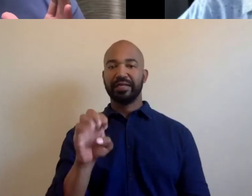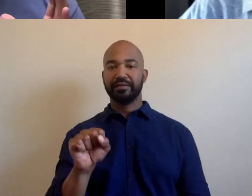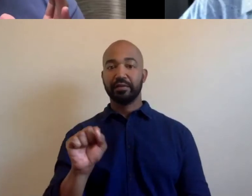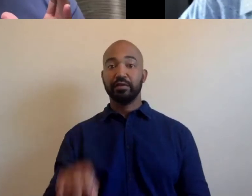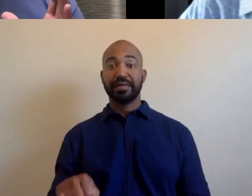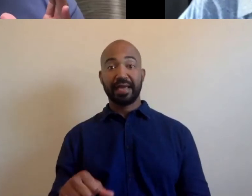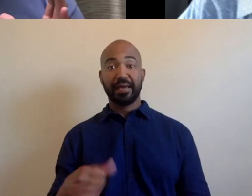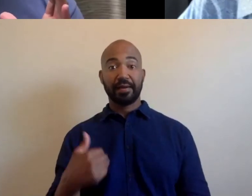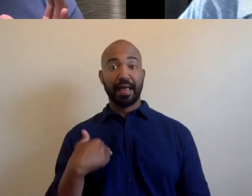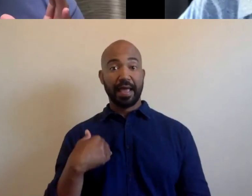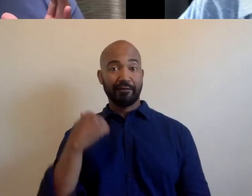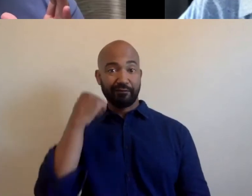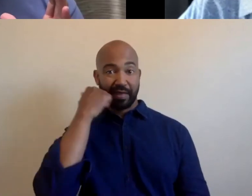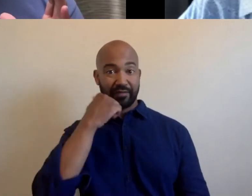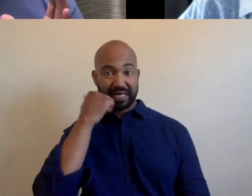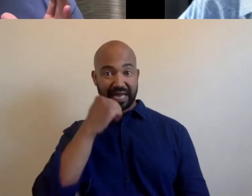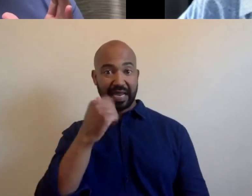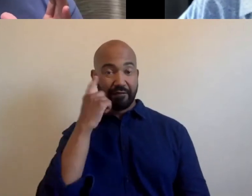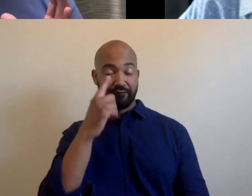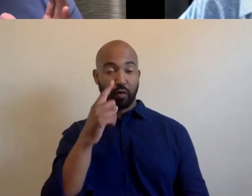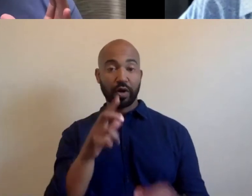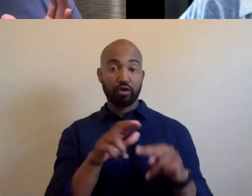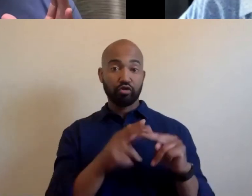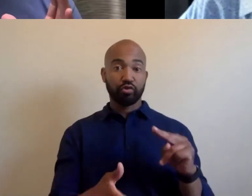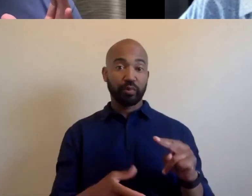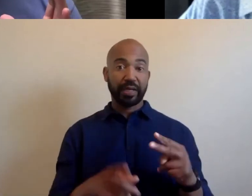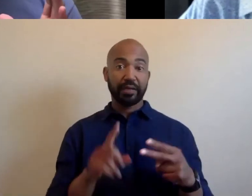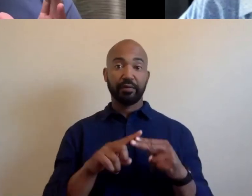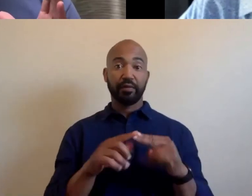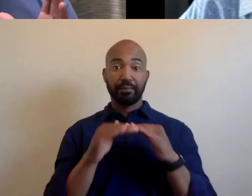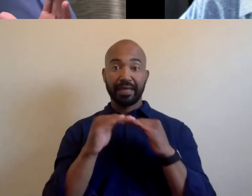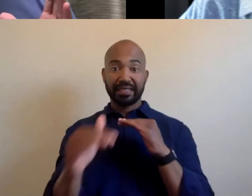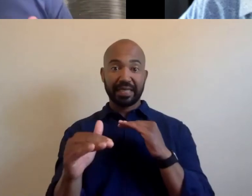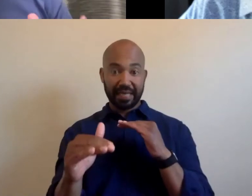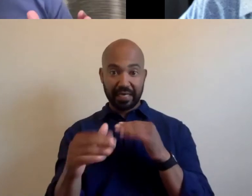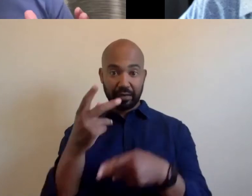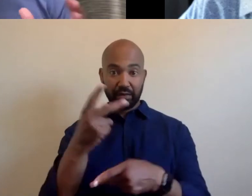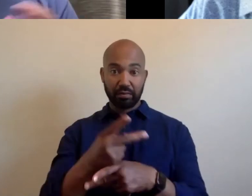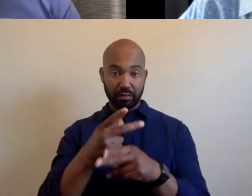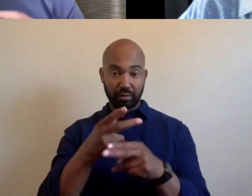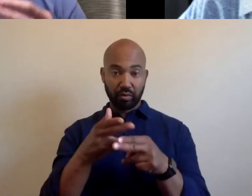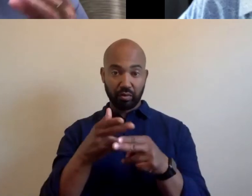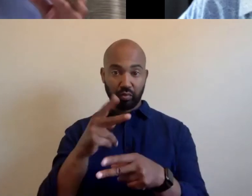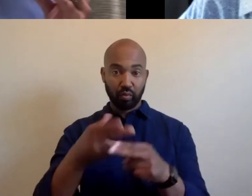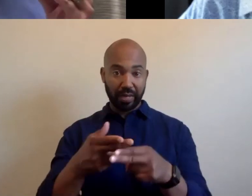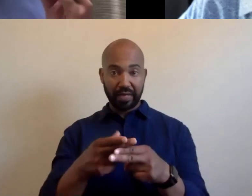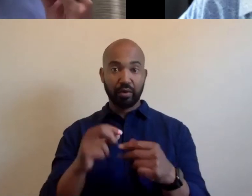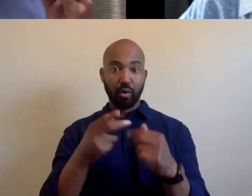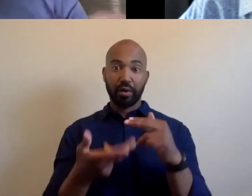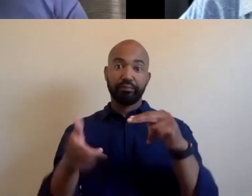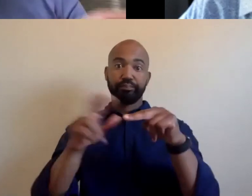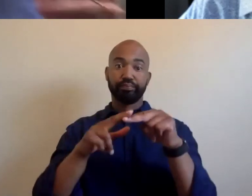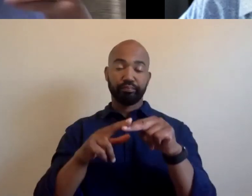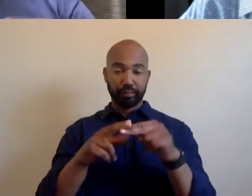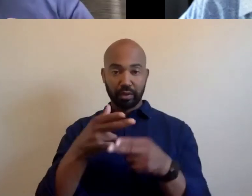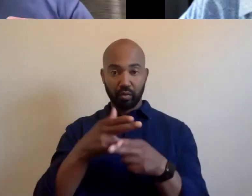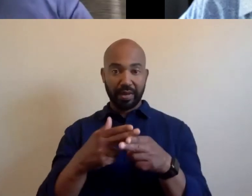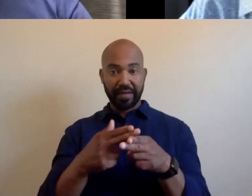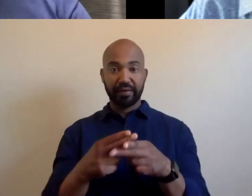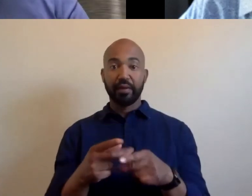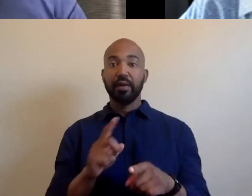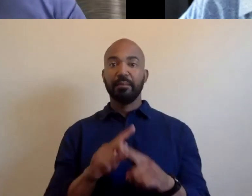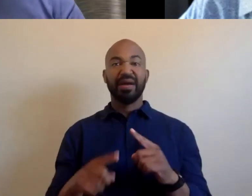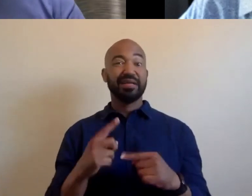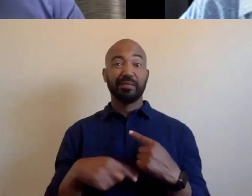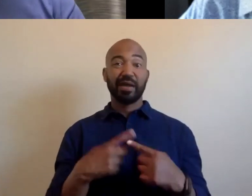lose weight, maintain your weight, or gain weight, which is really nice. So at the end of the day, it's all about calories in, calories